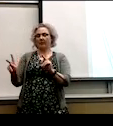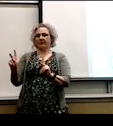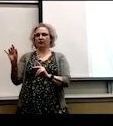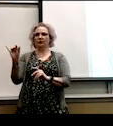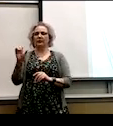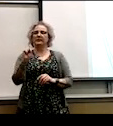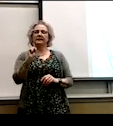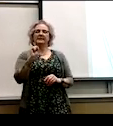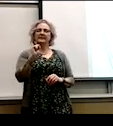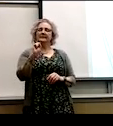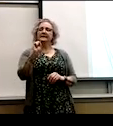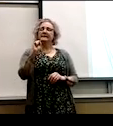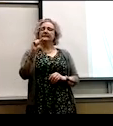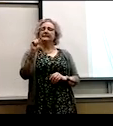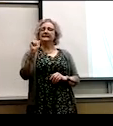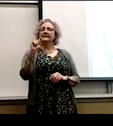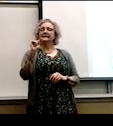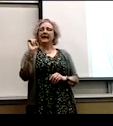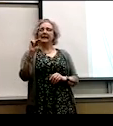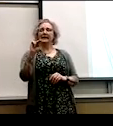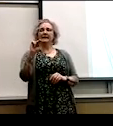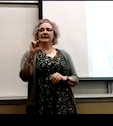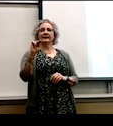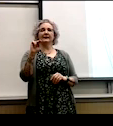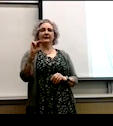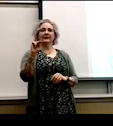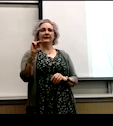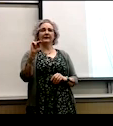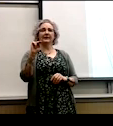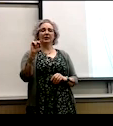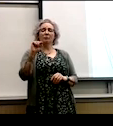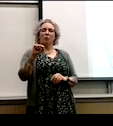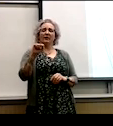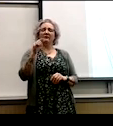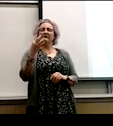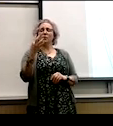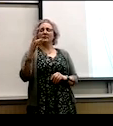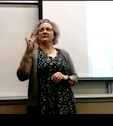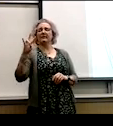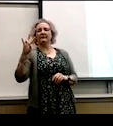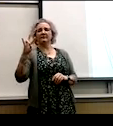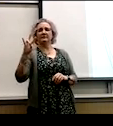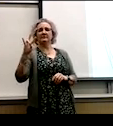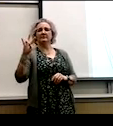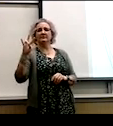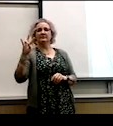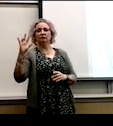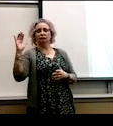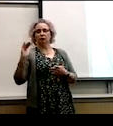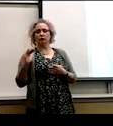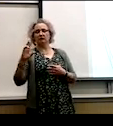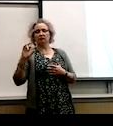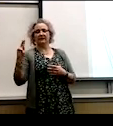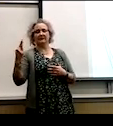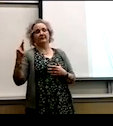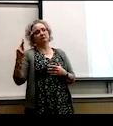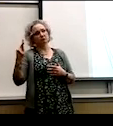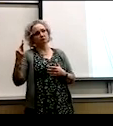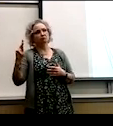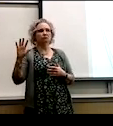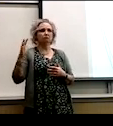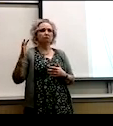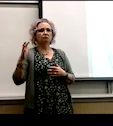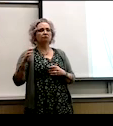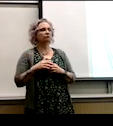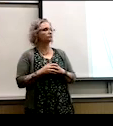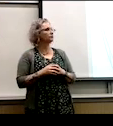use was a risk reduction of 0.47, pretty good for that risk reduction for that one. And then